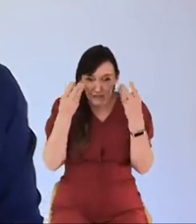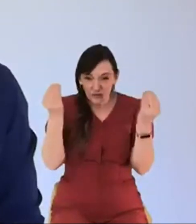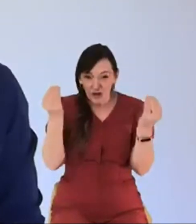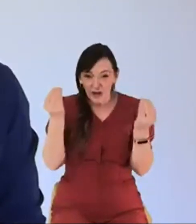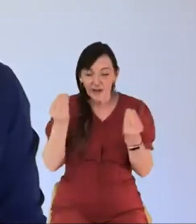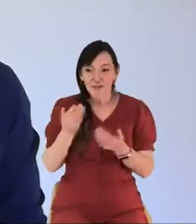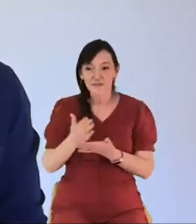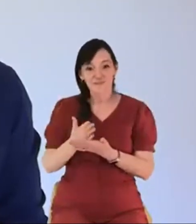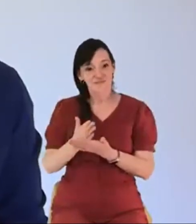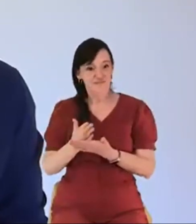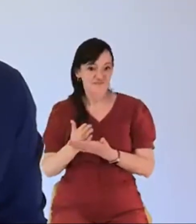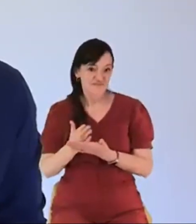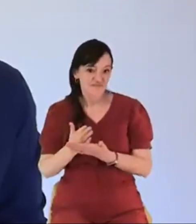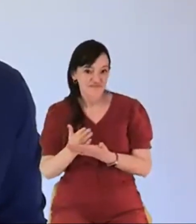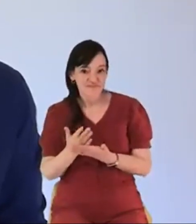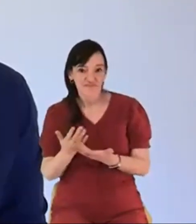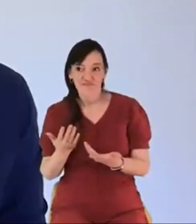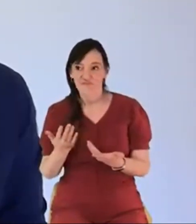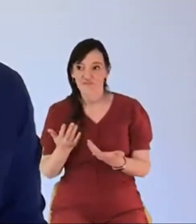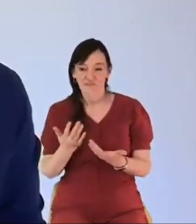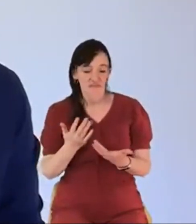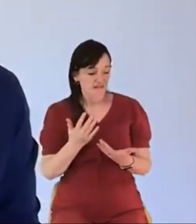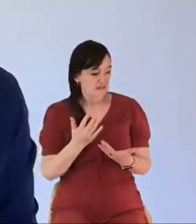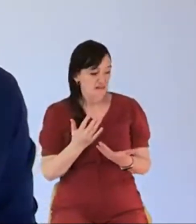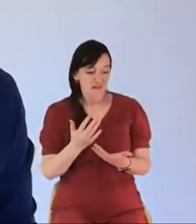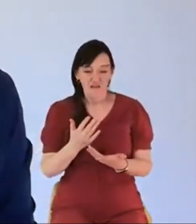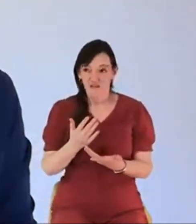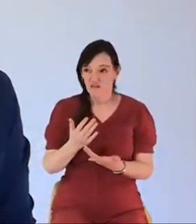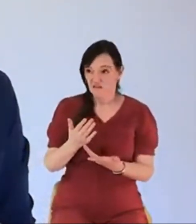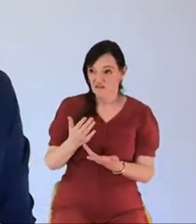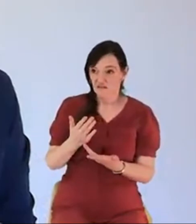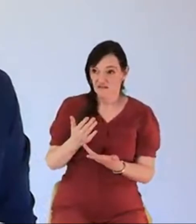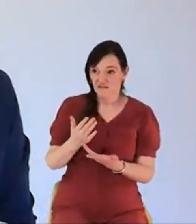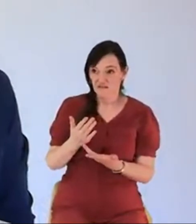Make all things new Really?